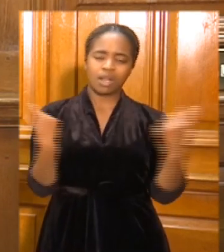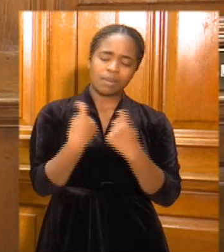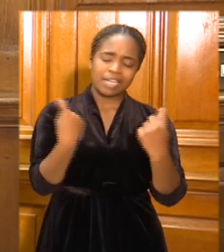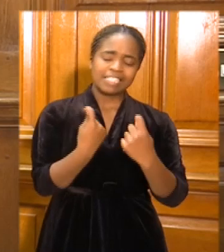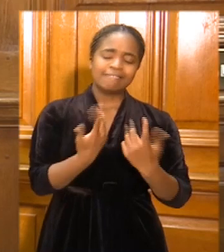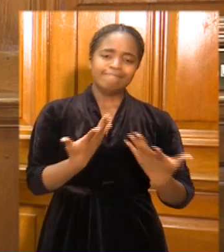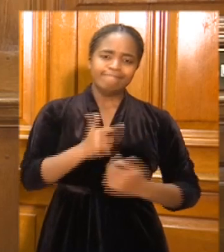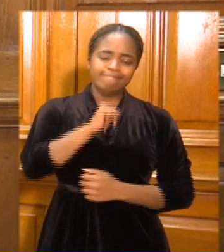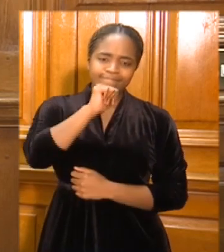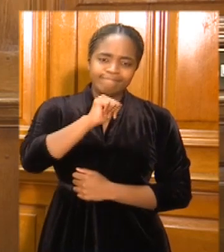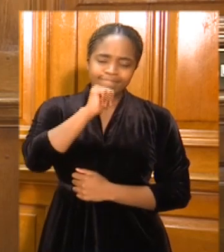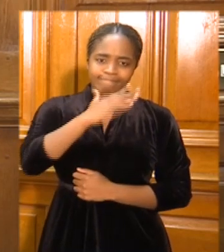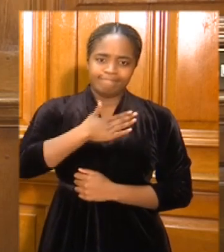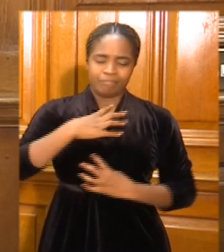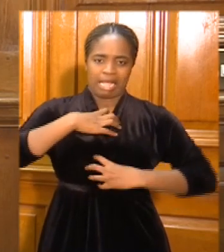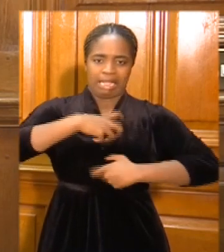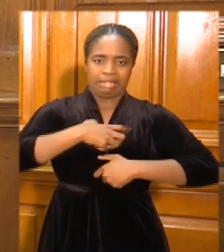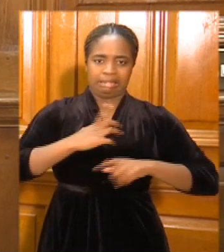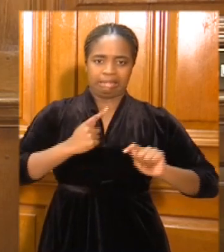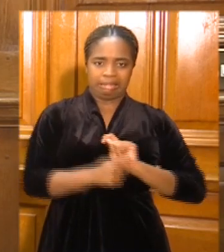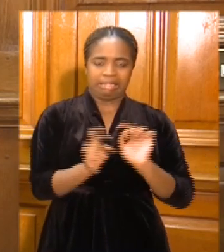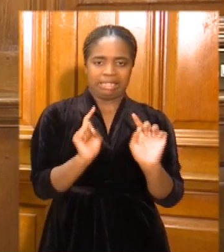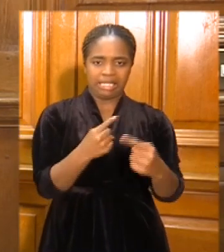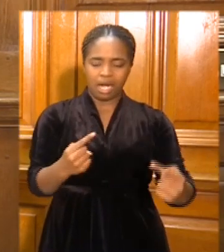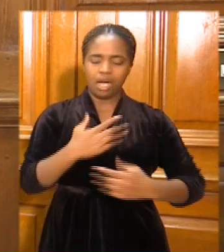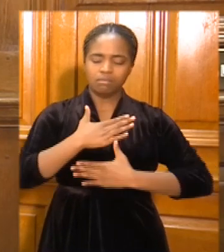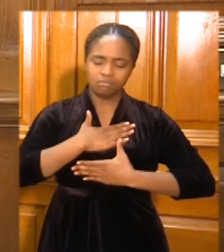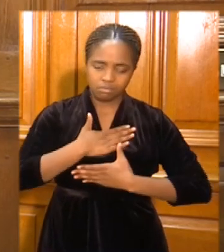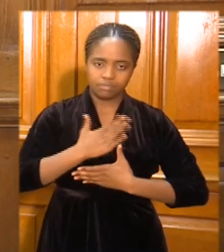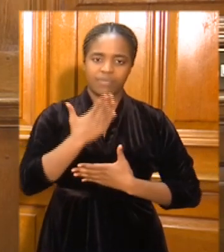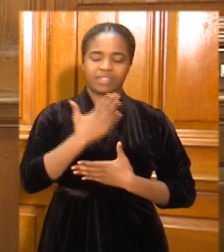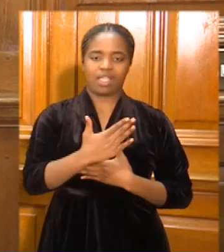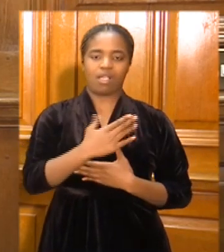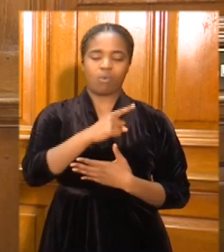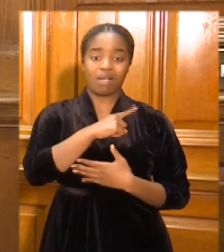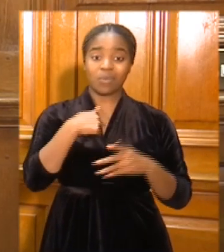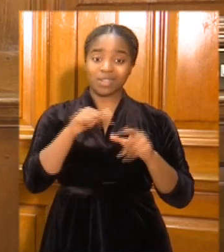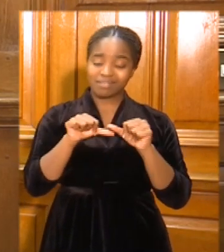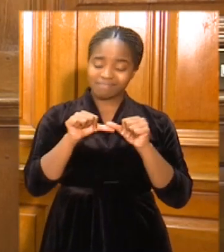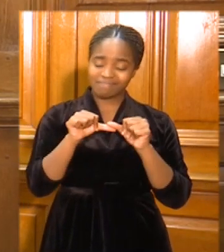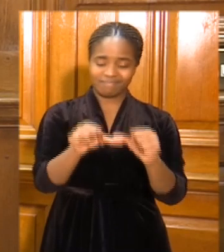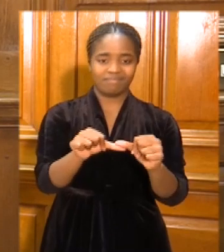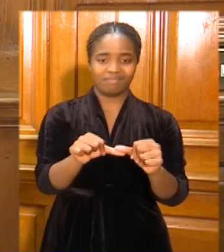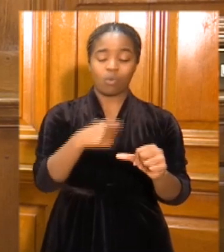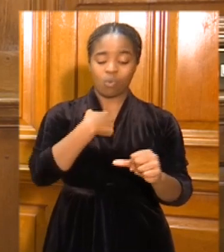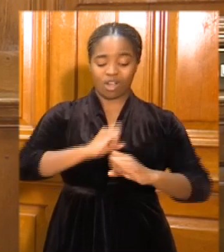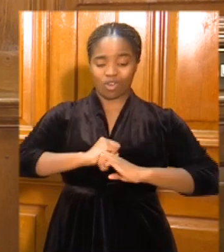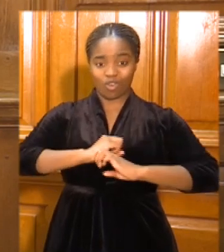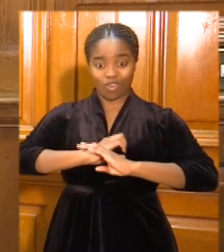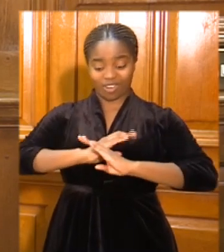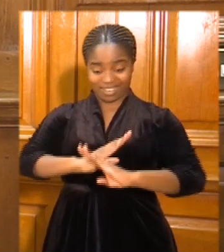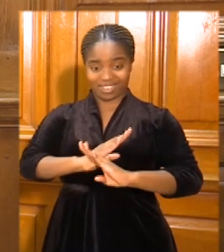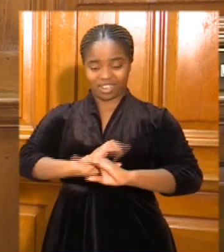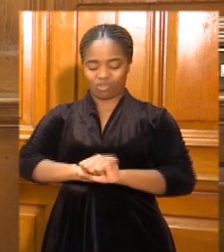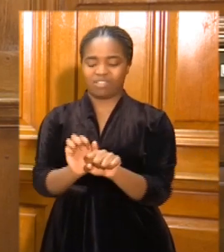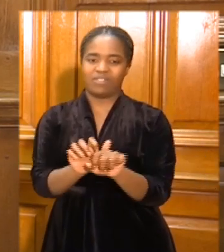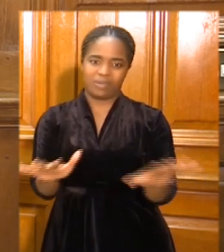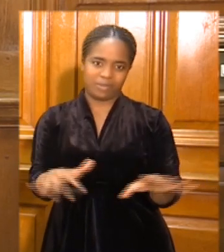the necessary adjustments to this celebration as we continue to fight this pandemic